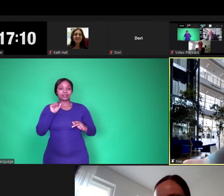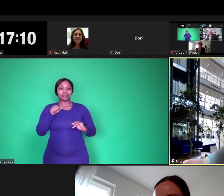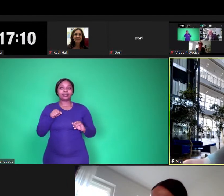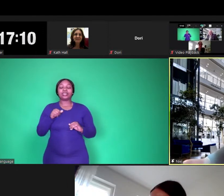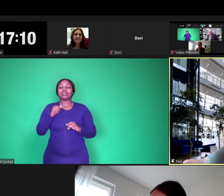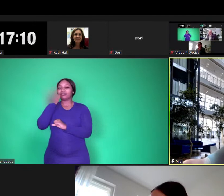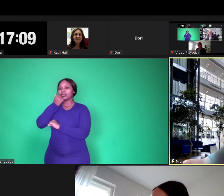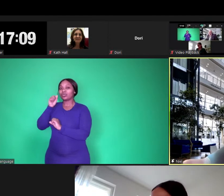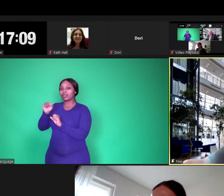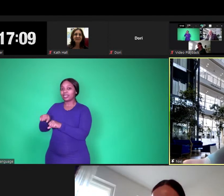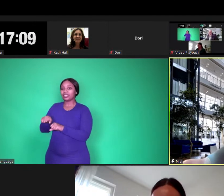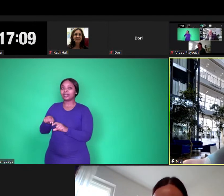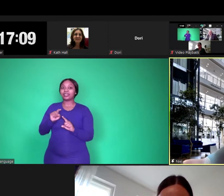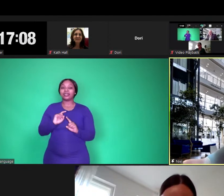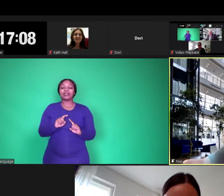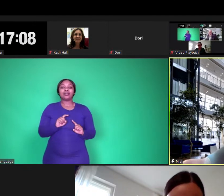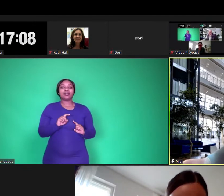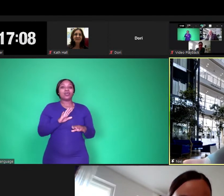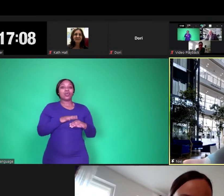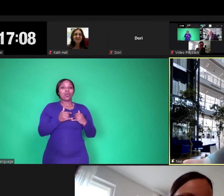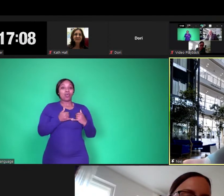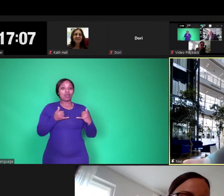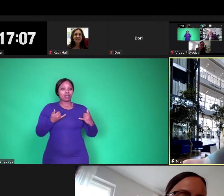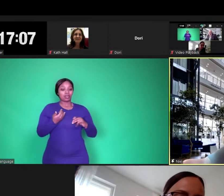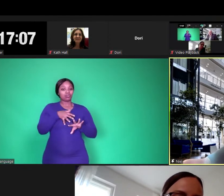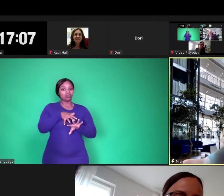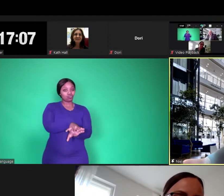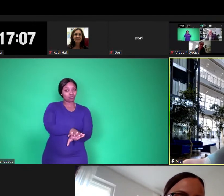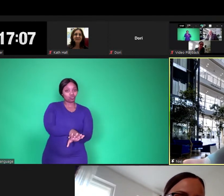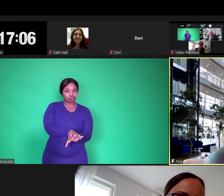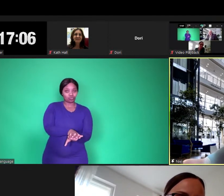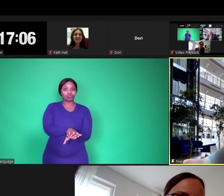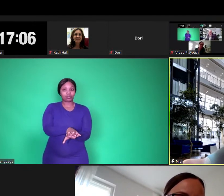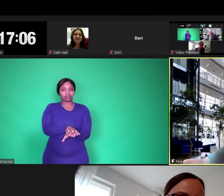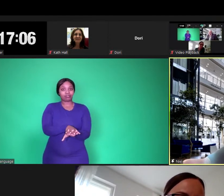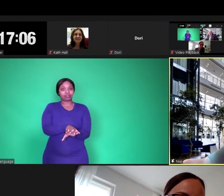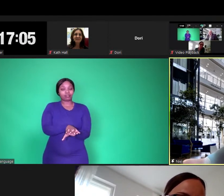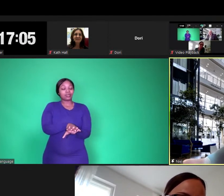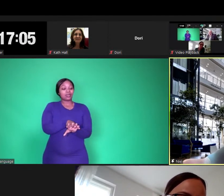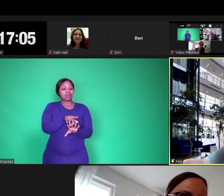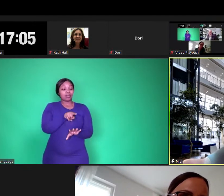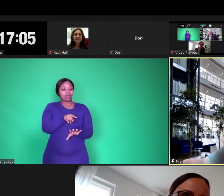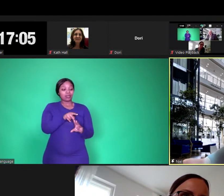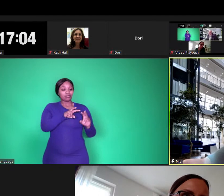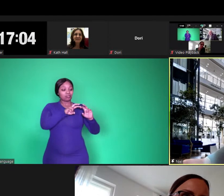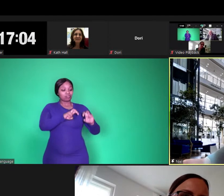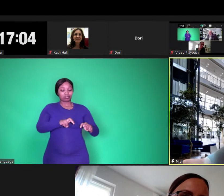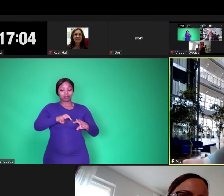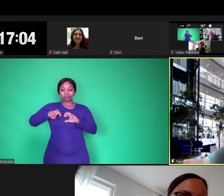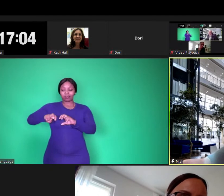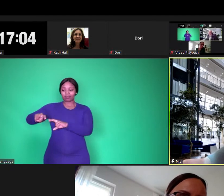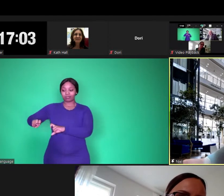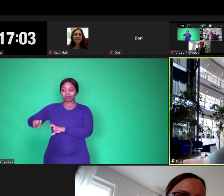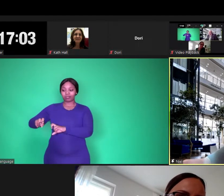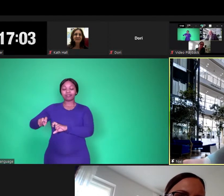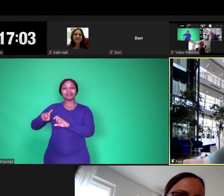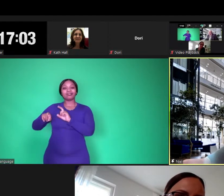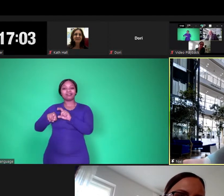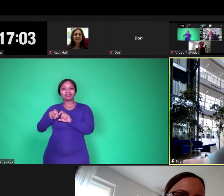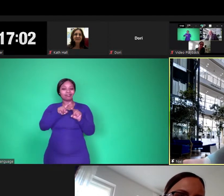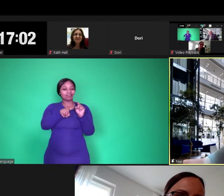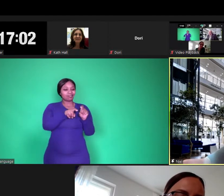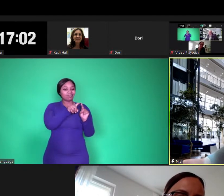Catherine Kahnemeyer asked about online strength data. How successful are linked surveys to obtain insights